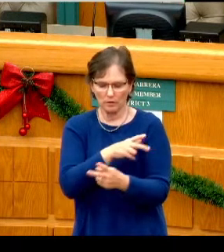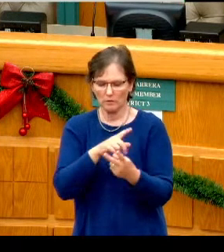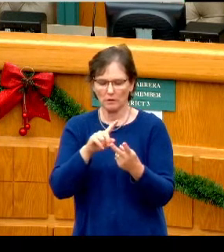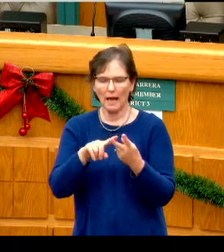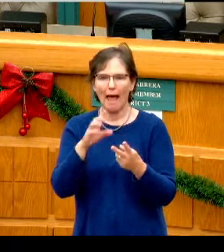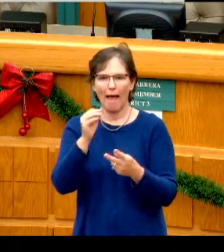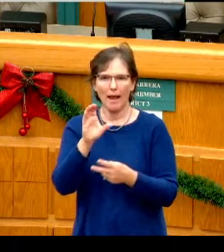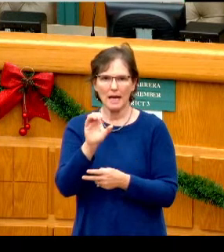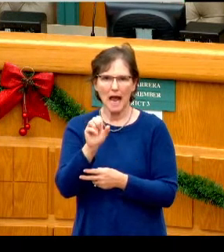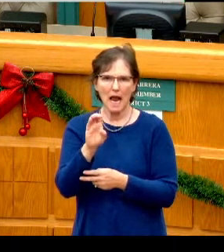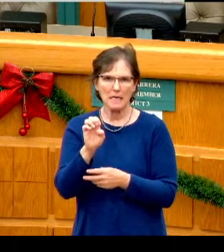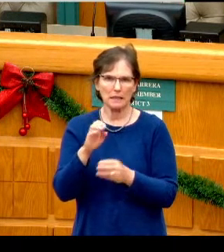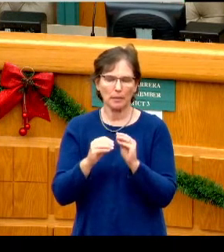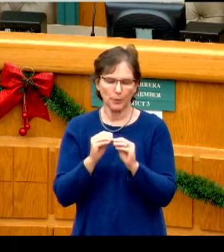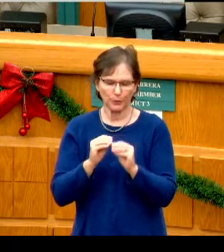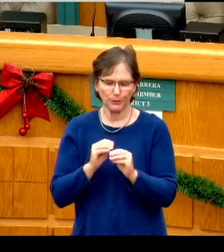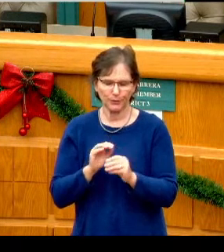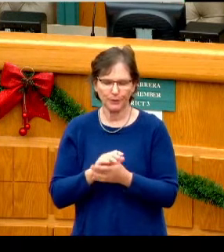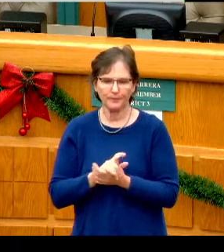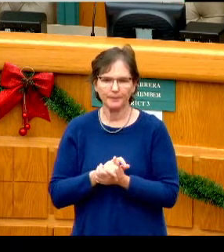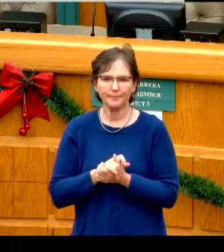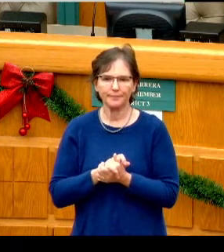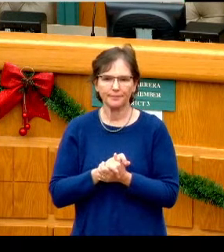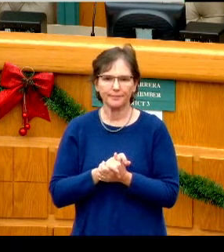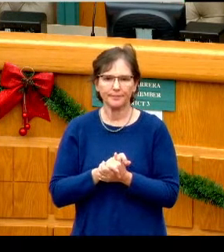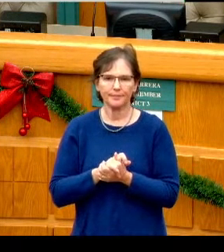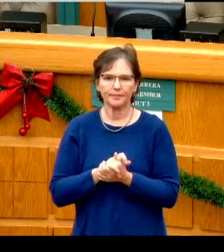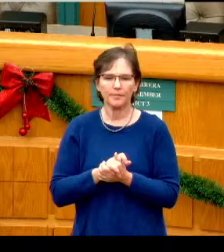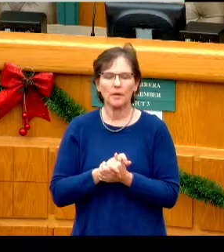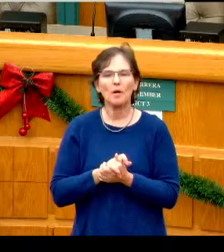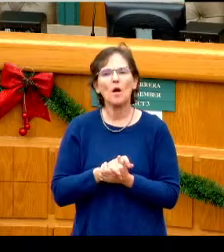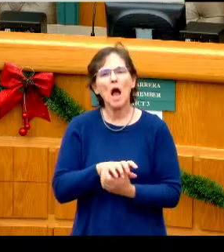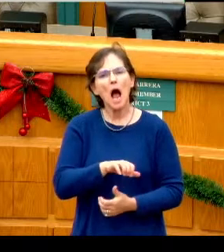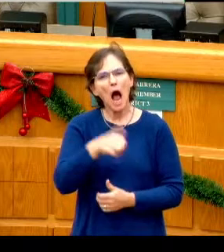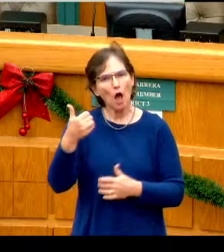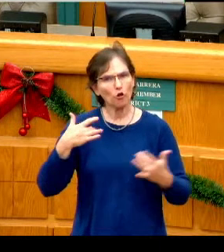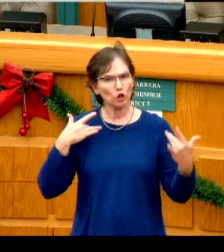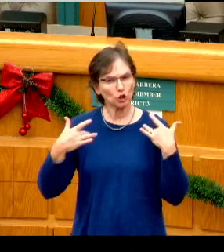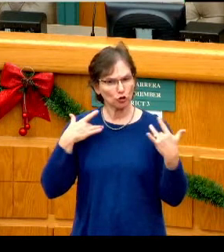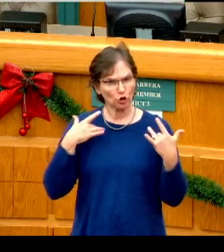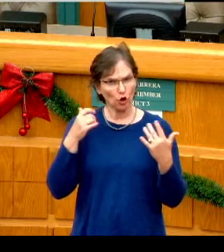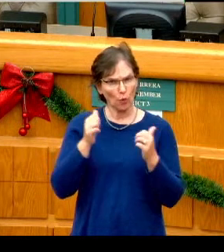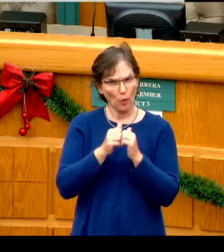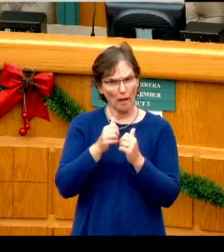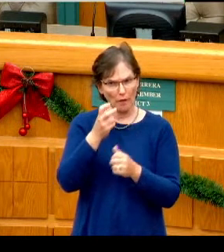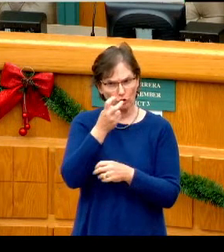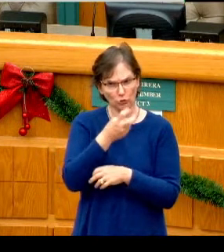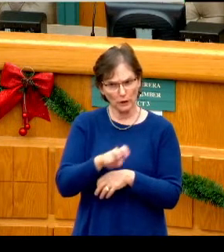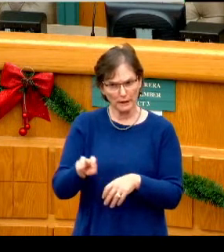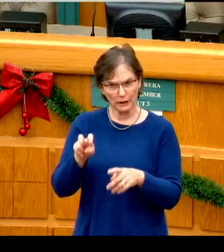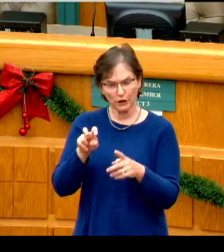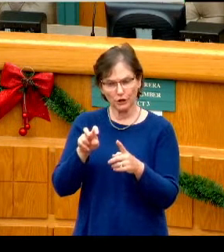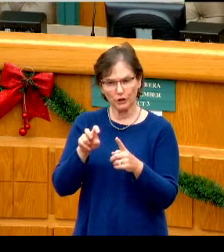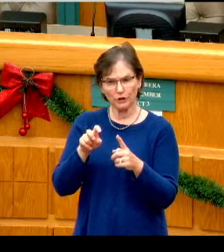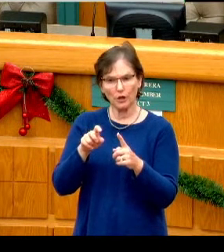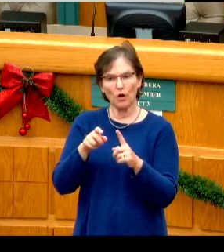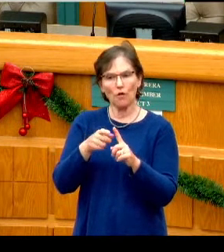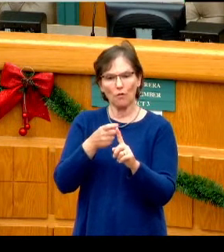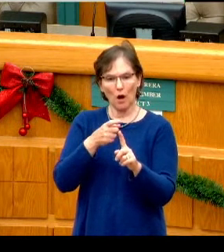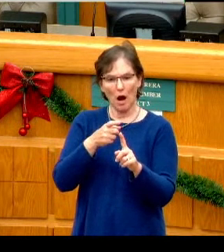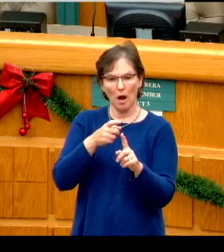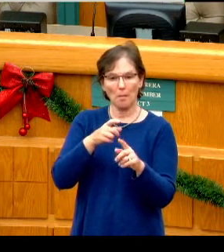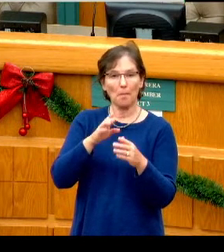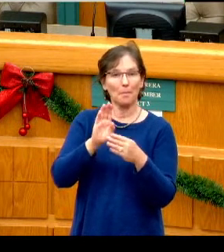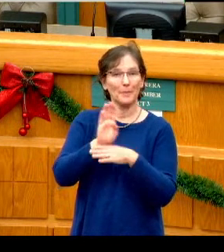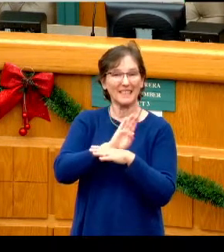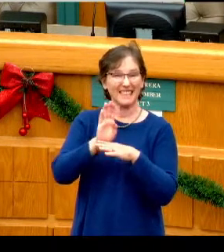Now, what we're really concerned about also with this transition from 75% business capacity to 50% is